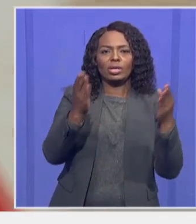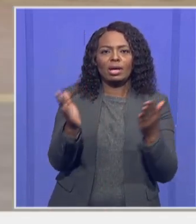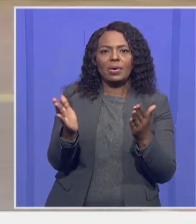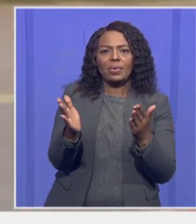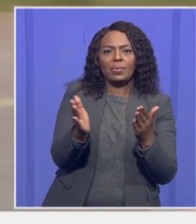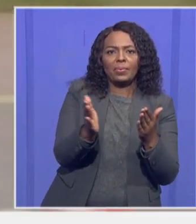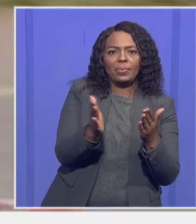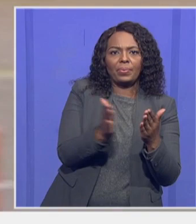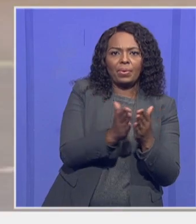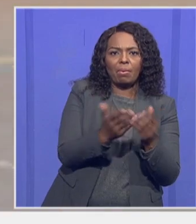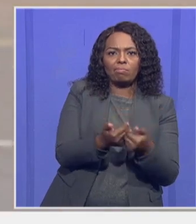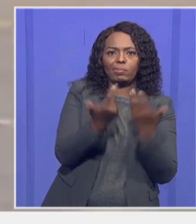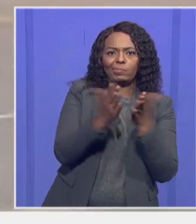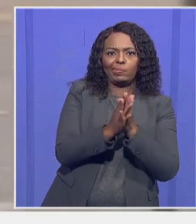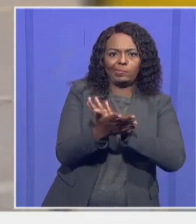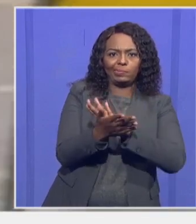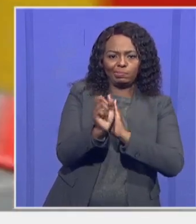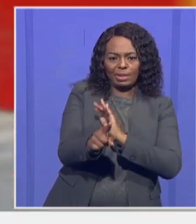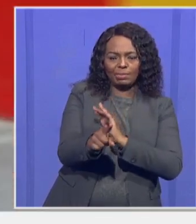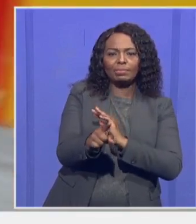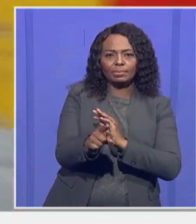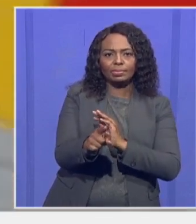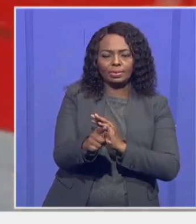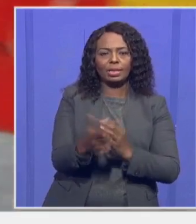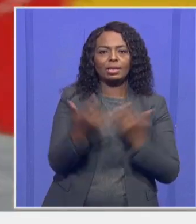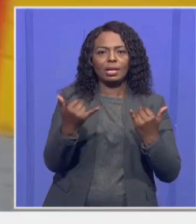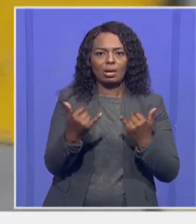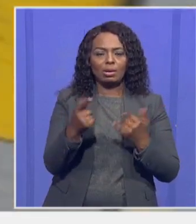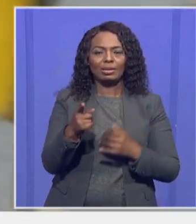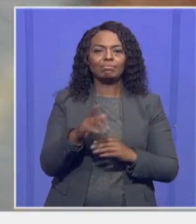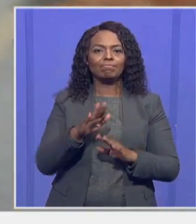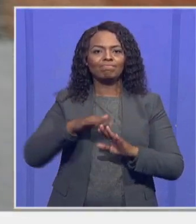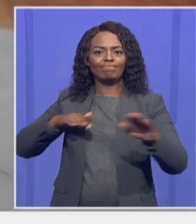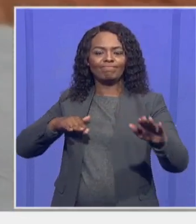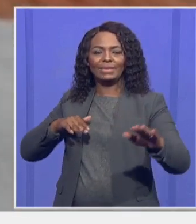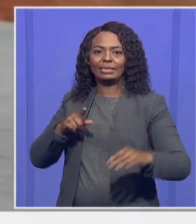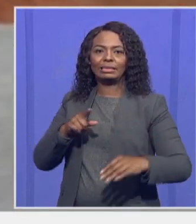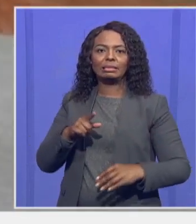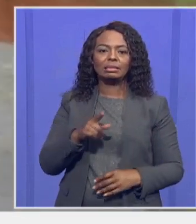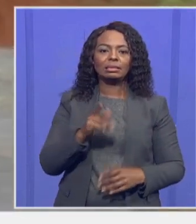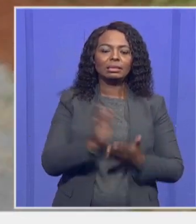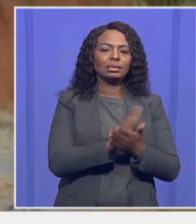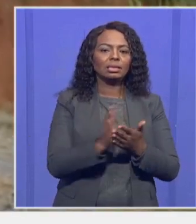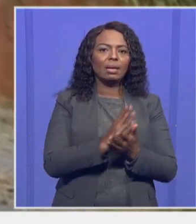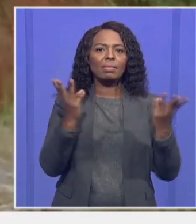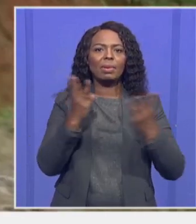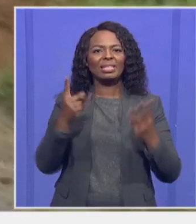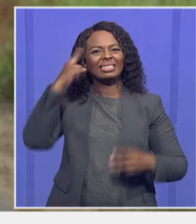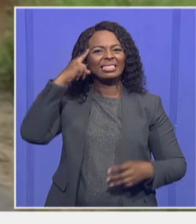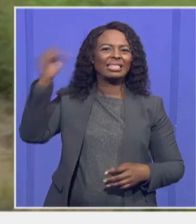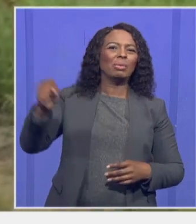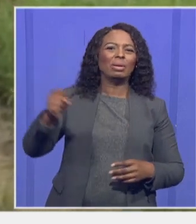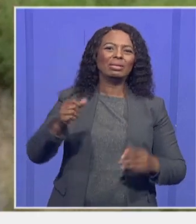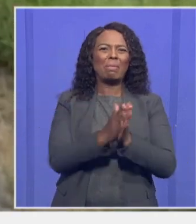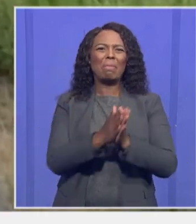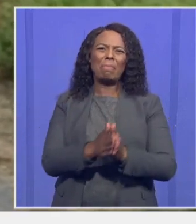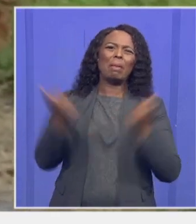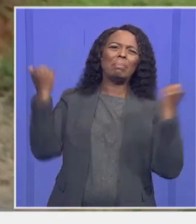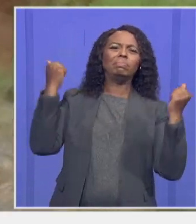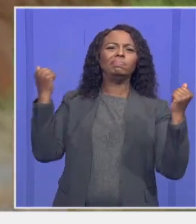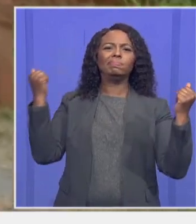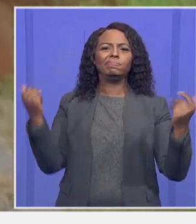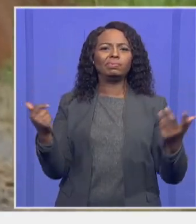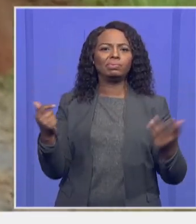collapsing. So traffic has been affected. The route patroller did tell us earlier that obviously some people are stubborn. They come here speeding and don't want to listen